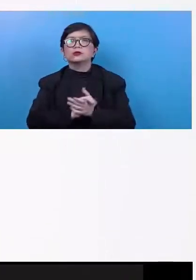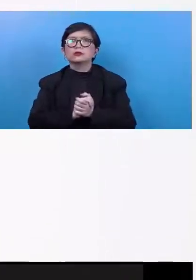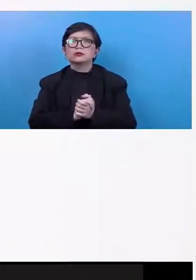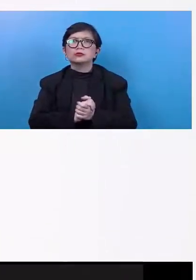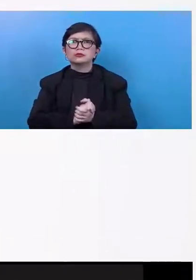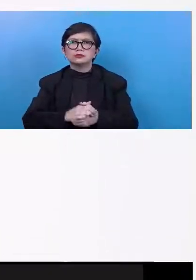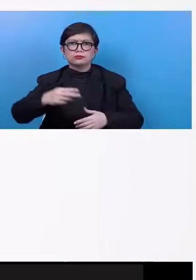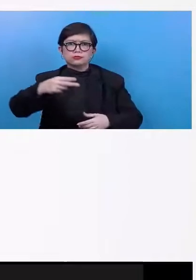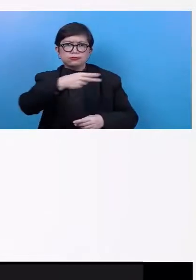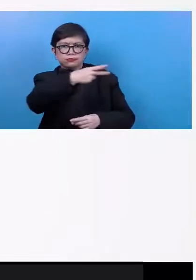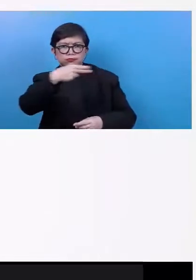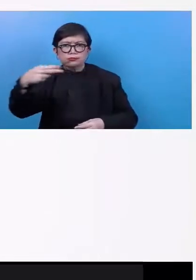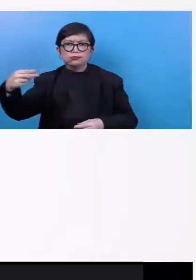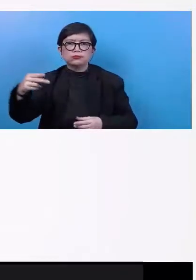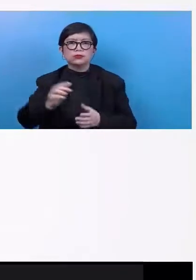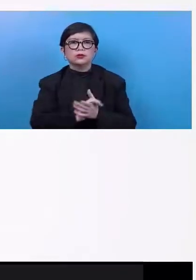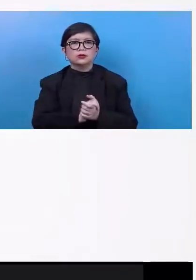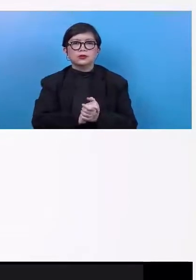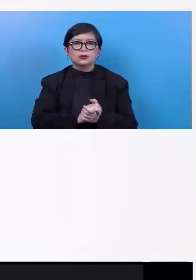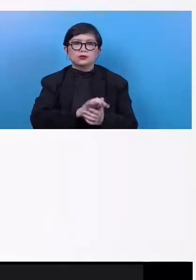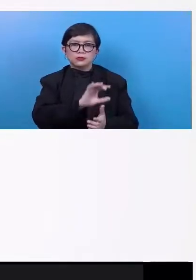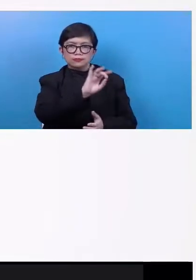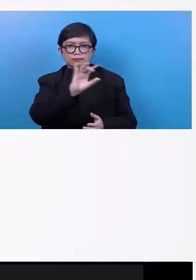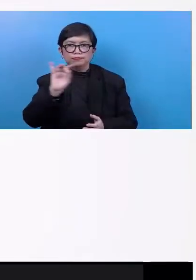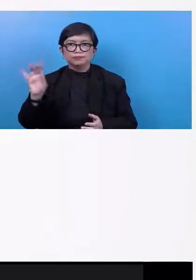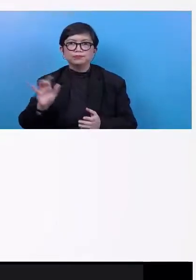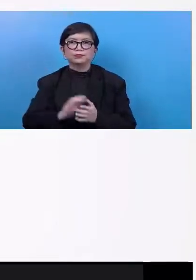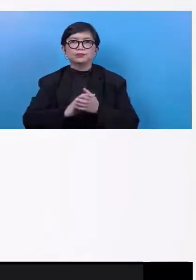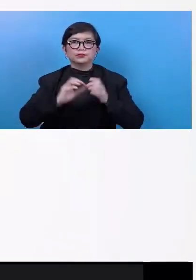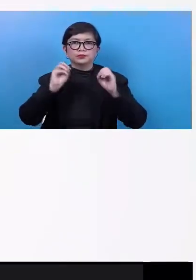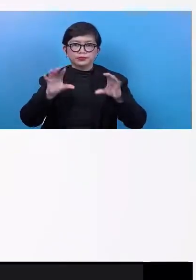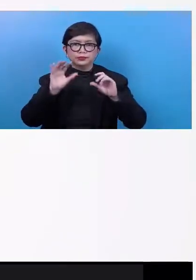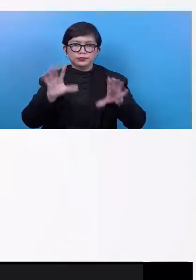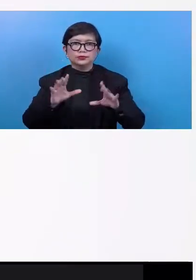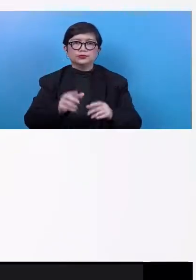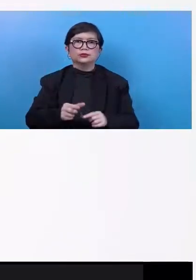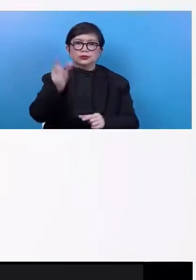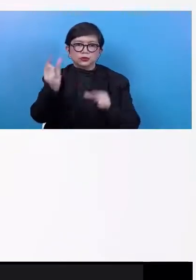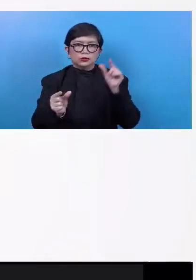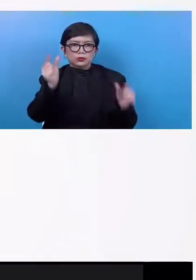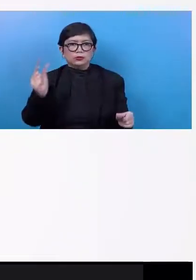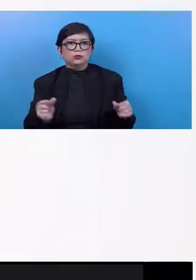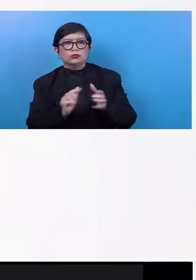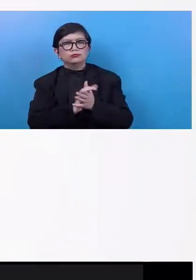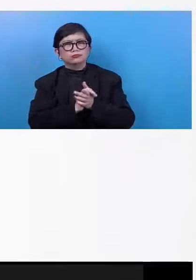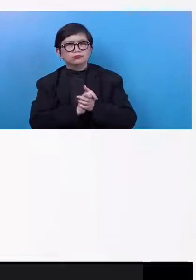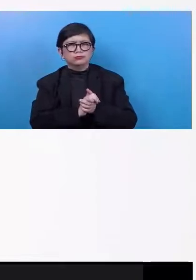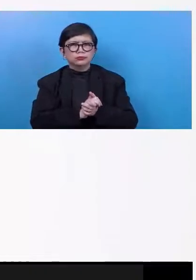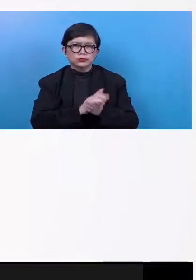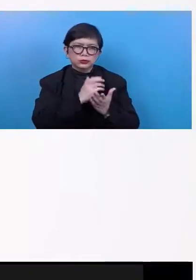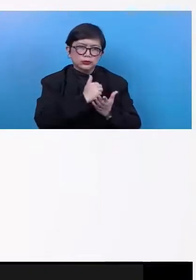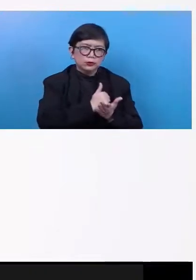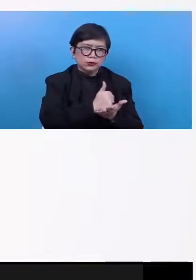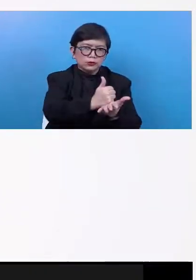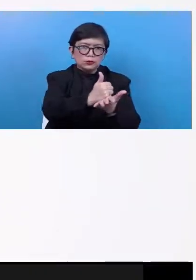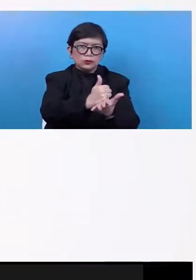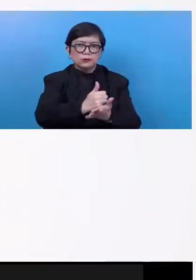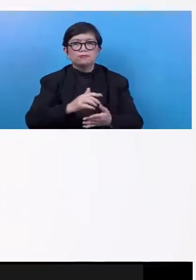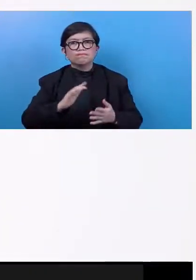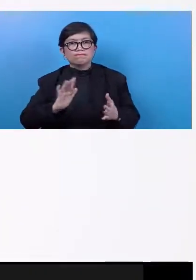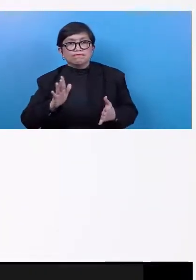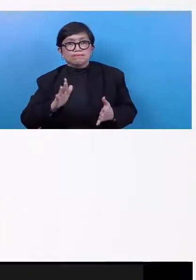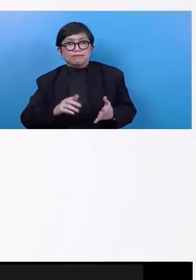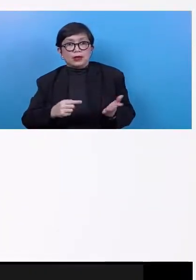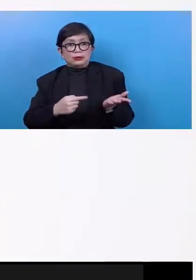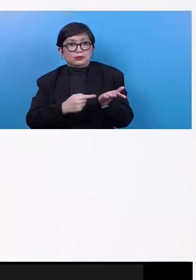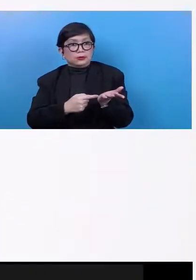design was actually done by the community's knowledge. And then they might not have the technical knowledge, but that technical knowledge can be combined with the